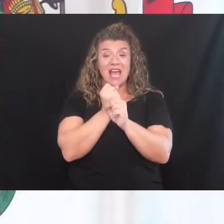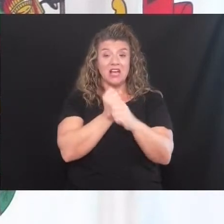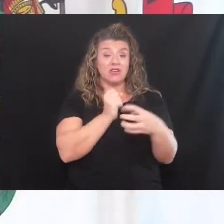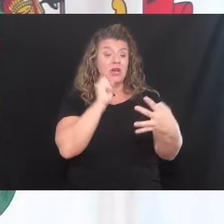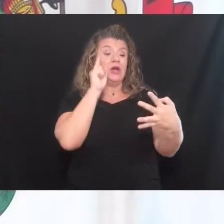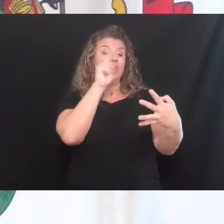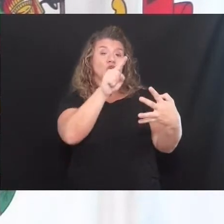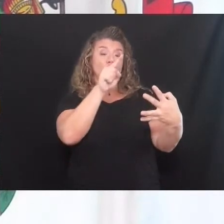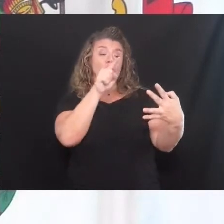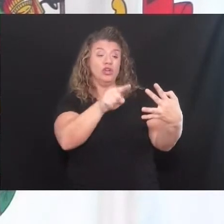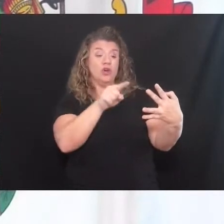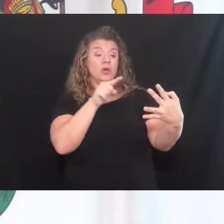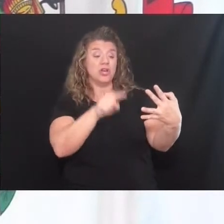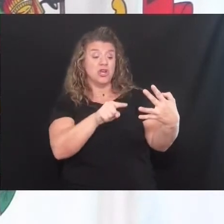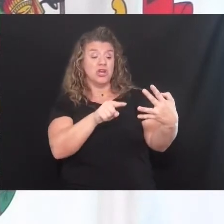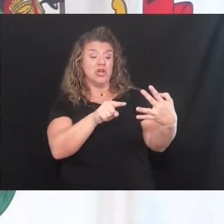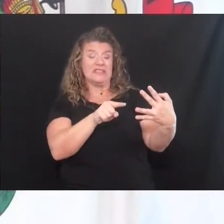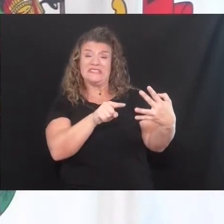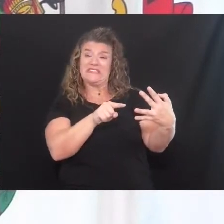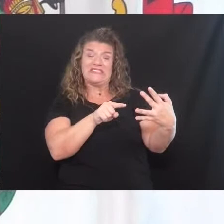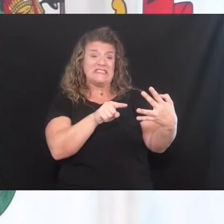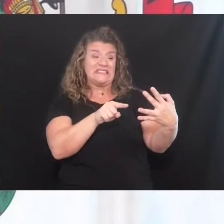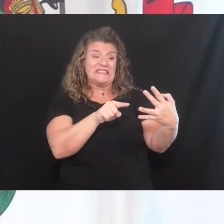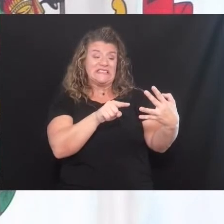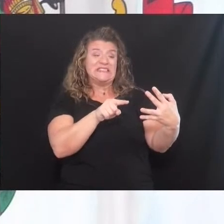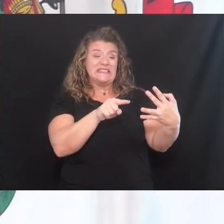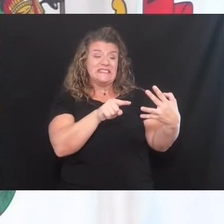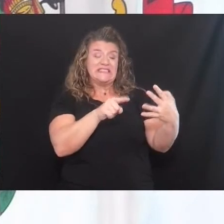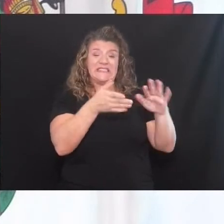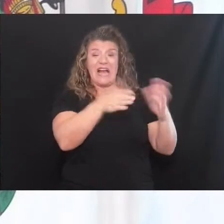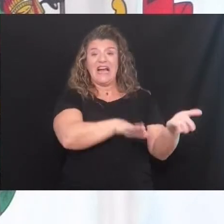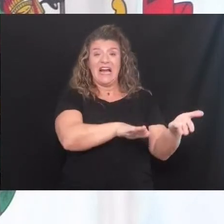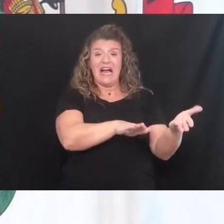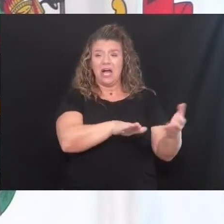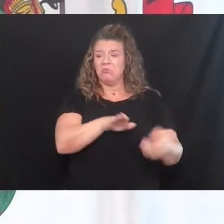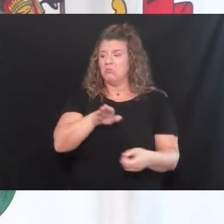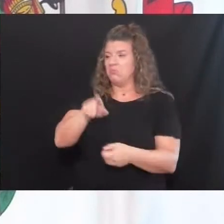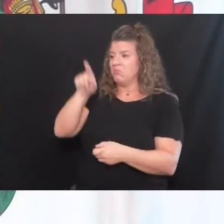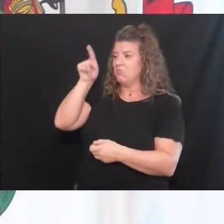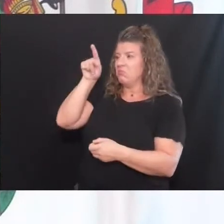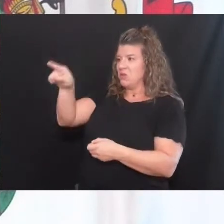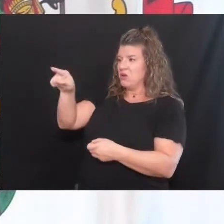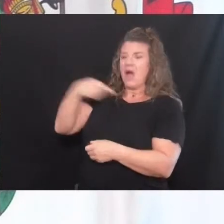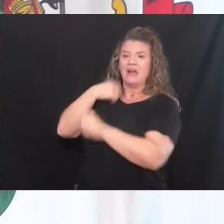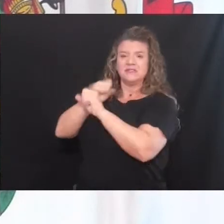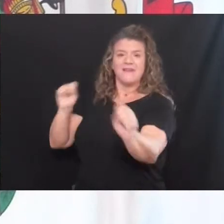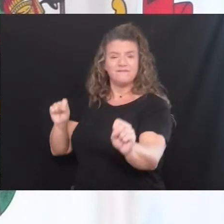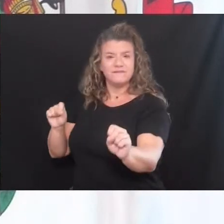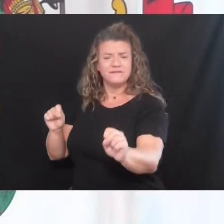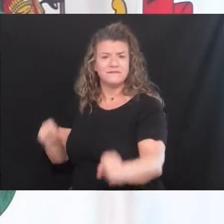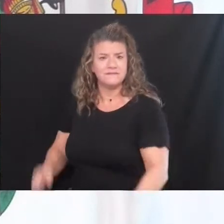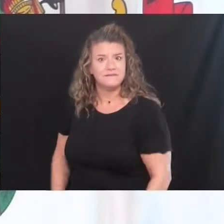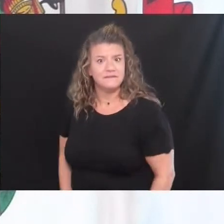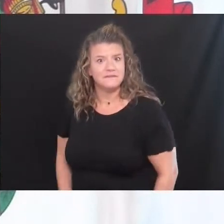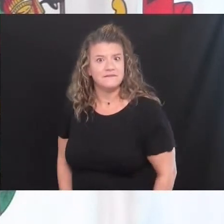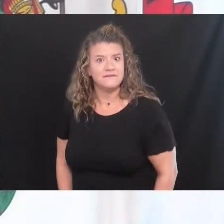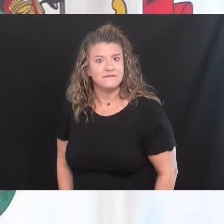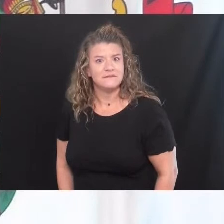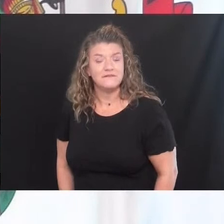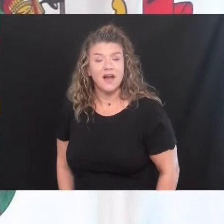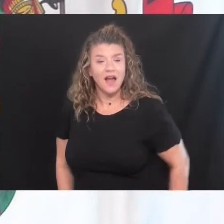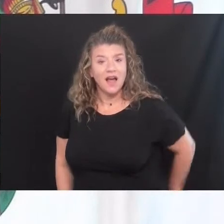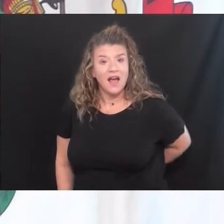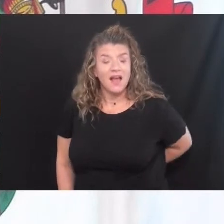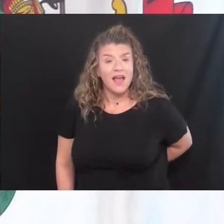you have to die. I'm going to try to save this person over here. And we believe, have we not?